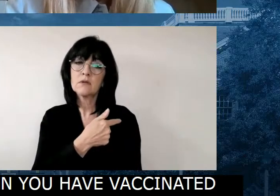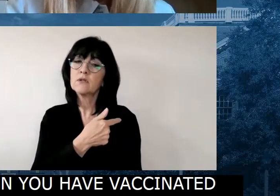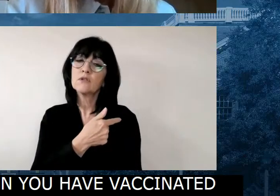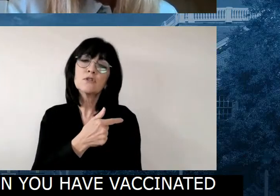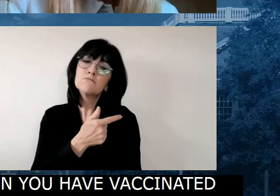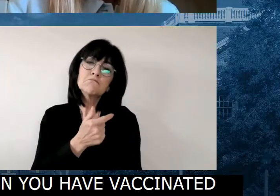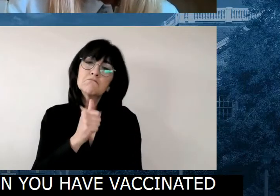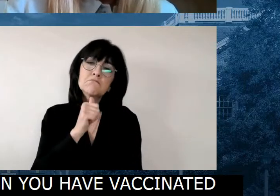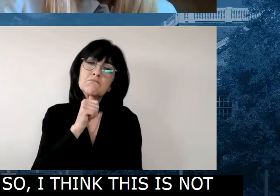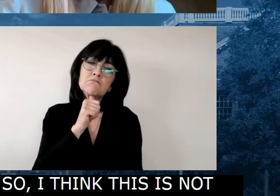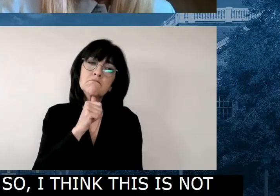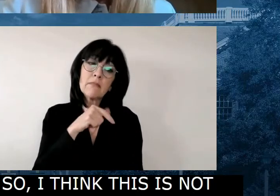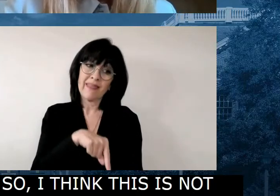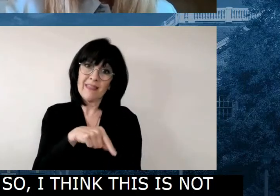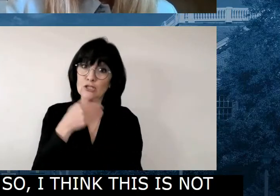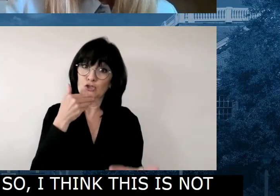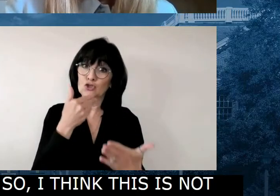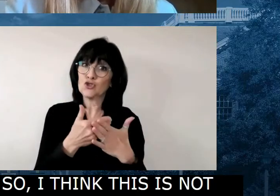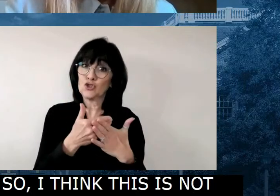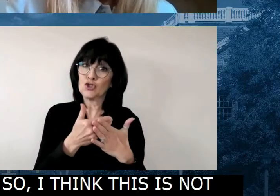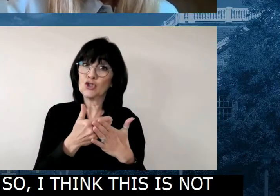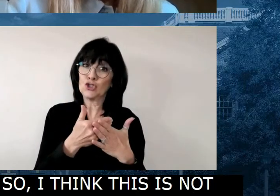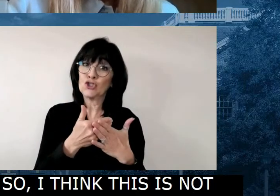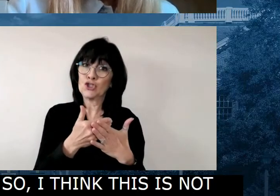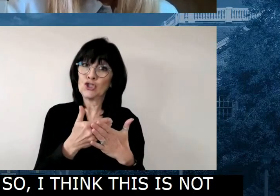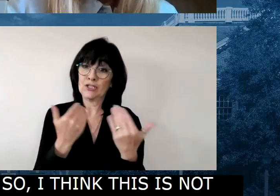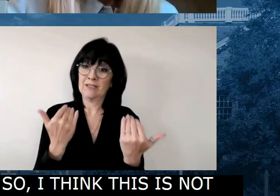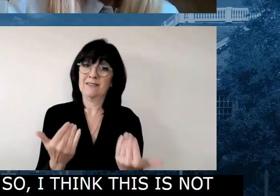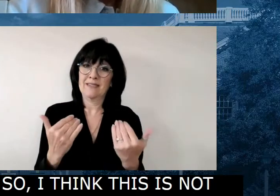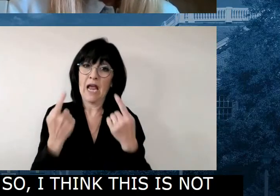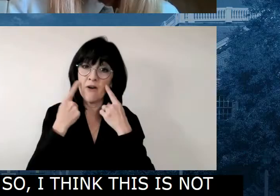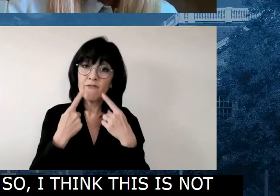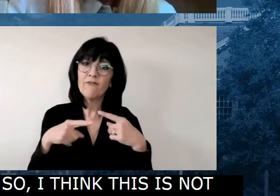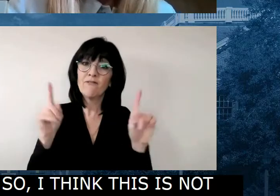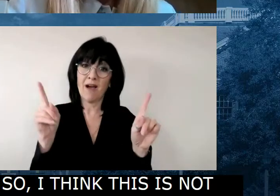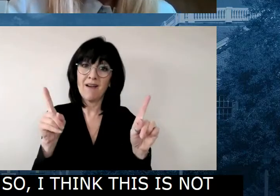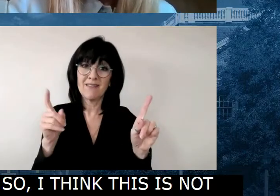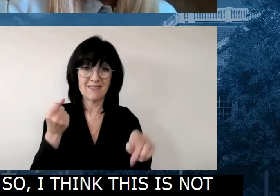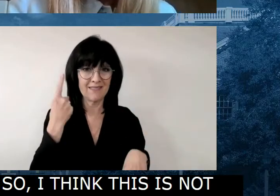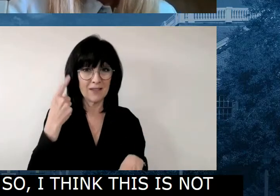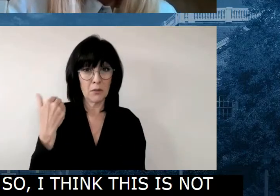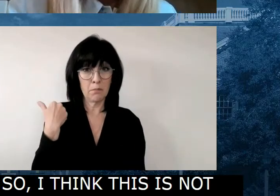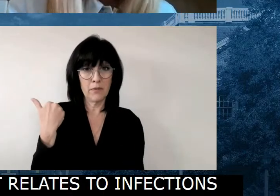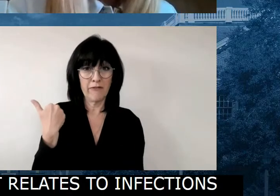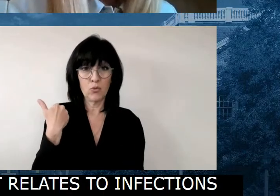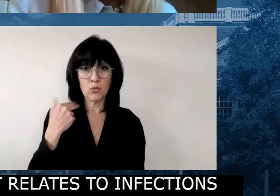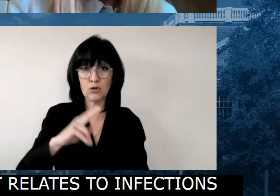step forward as it relates to infections and deaths in long-term care, which are